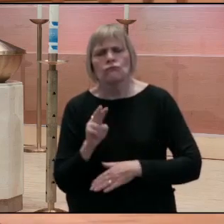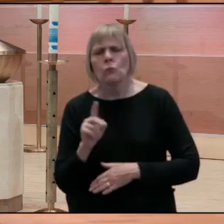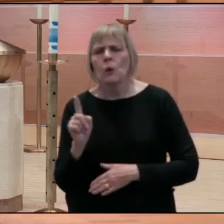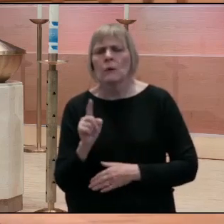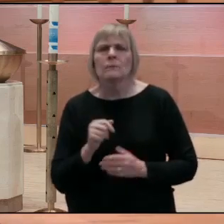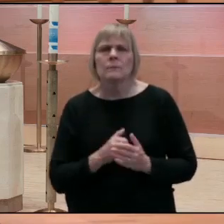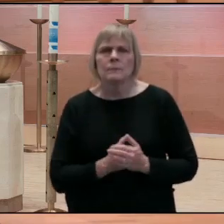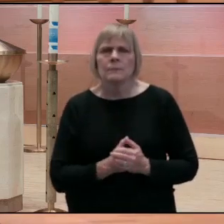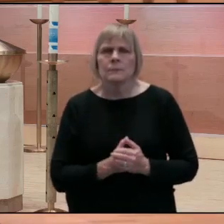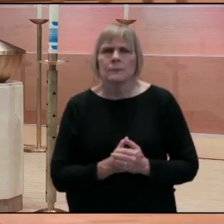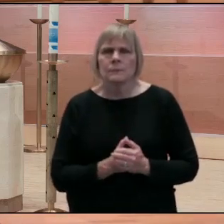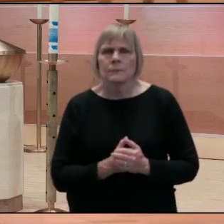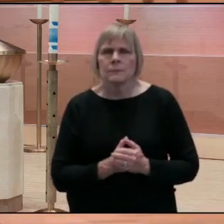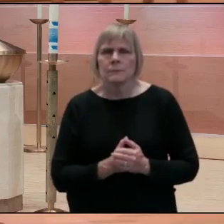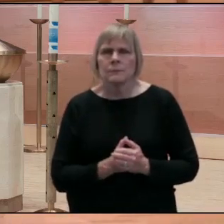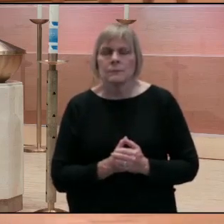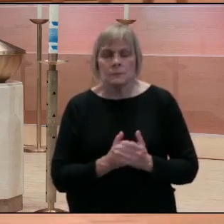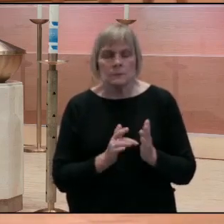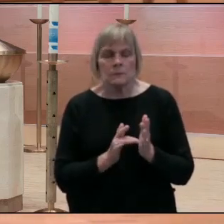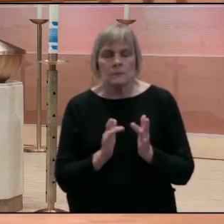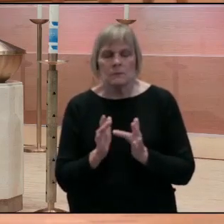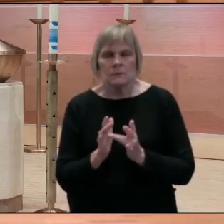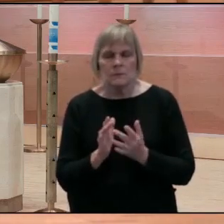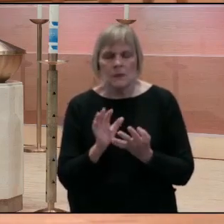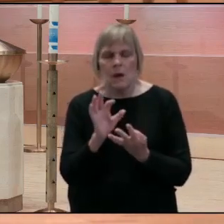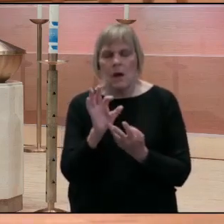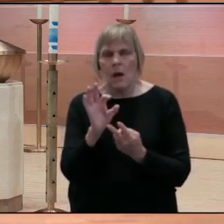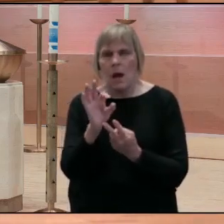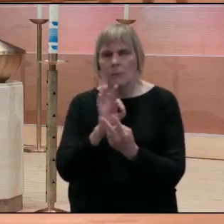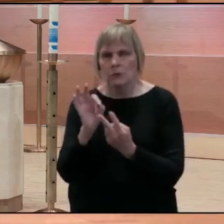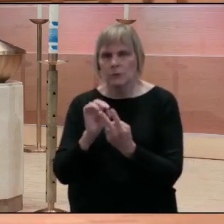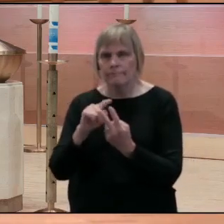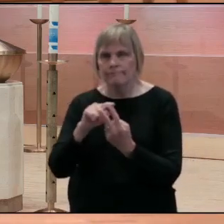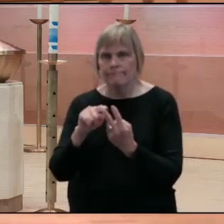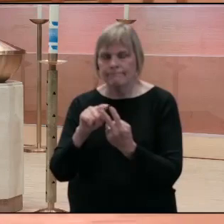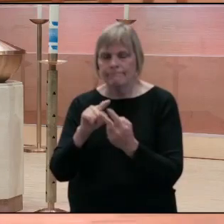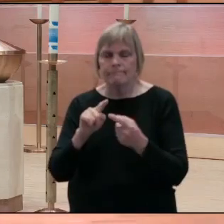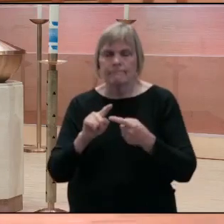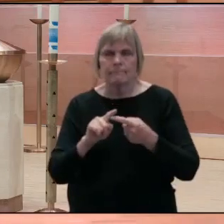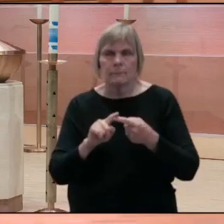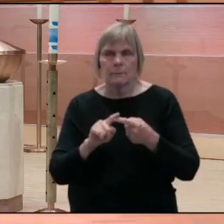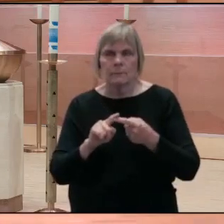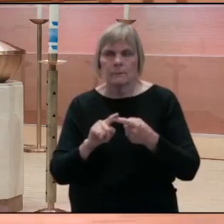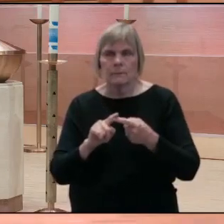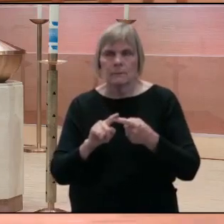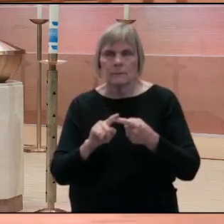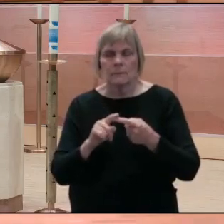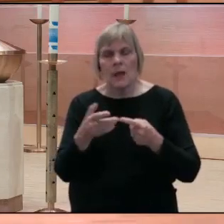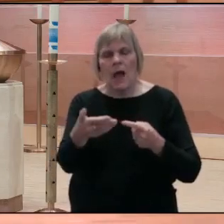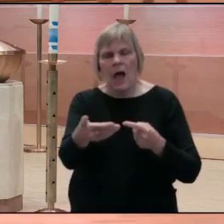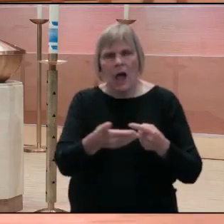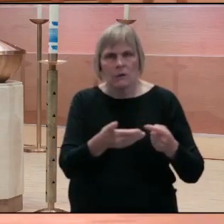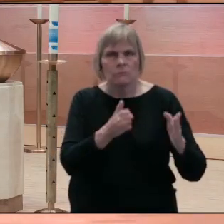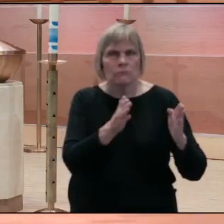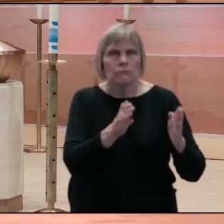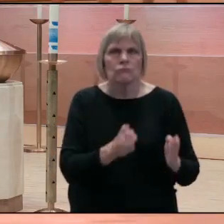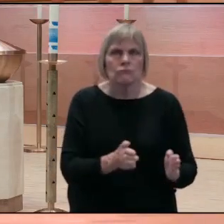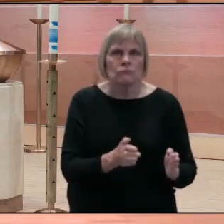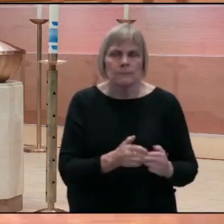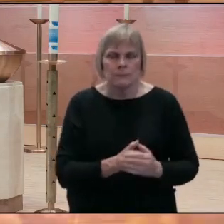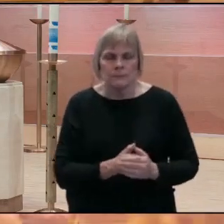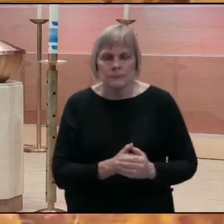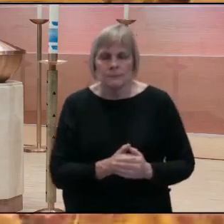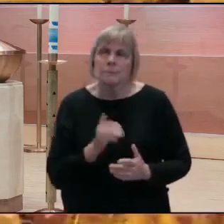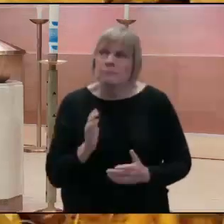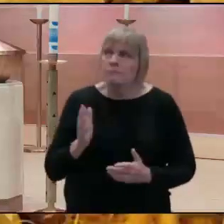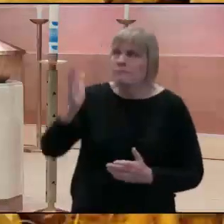to? Jesus gives two options. The first one is a hired hand. Now,